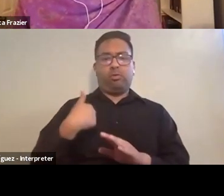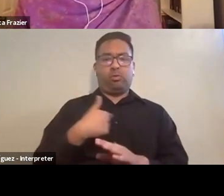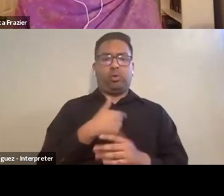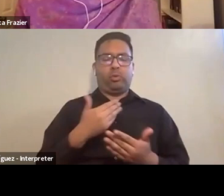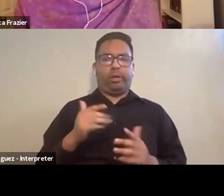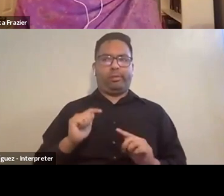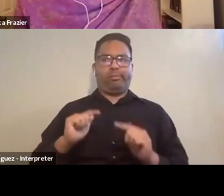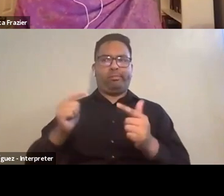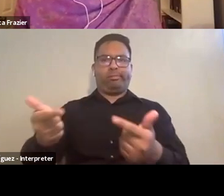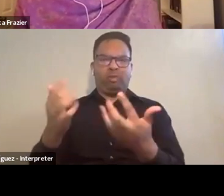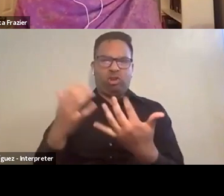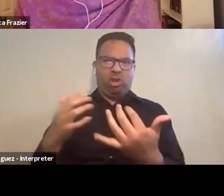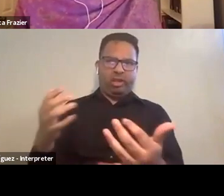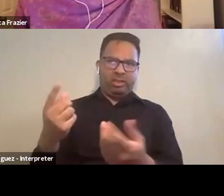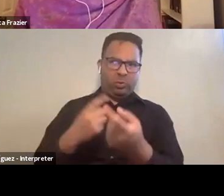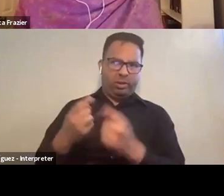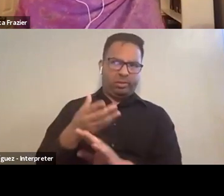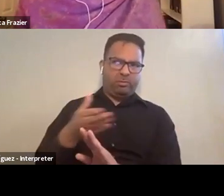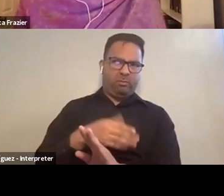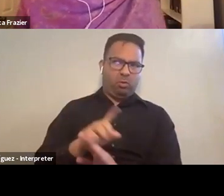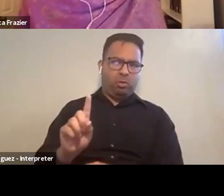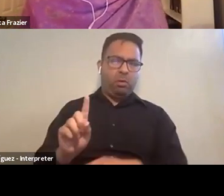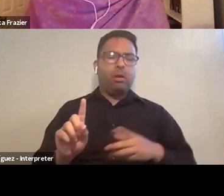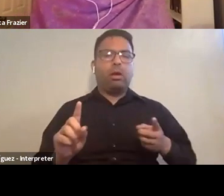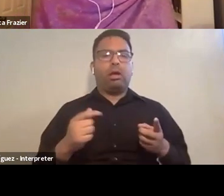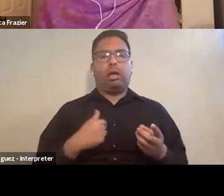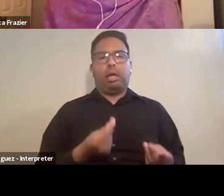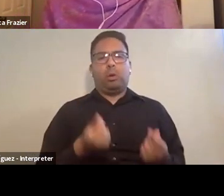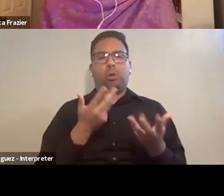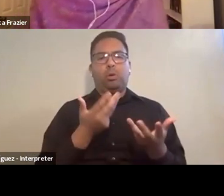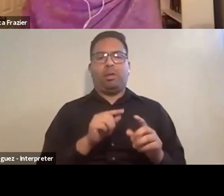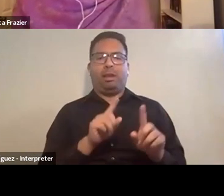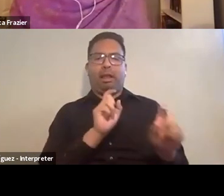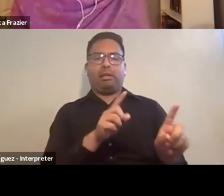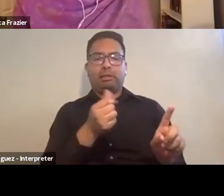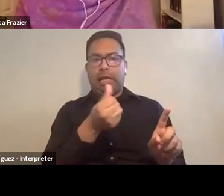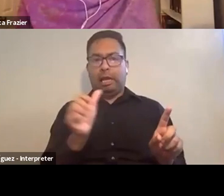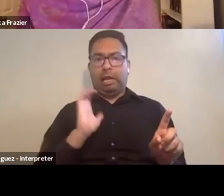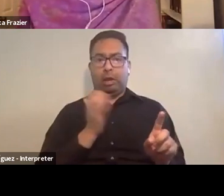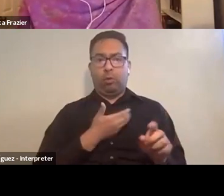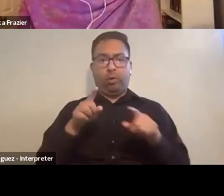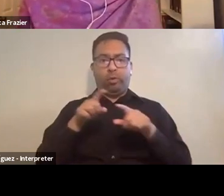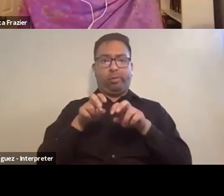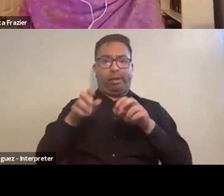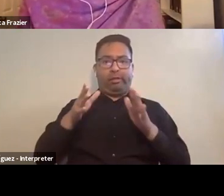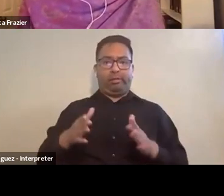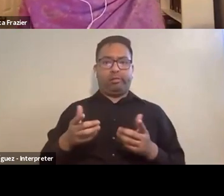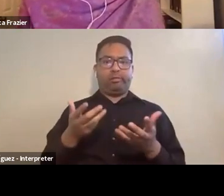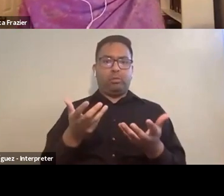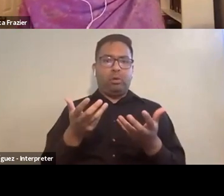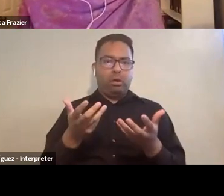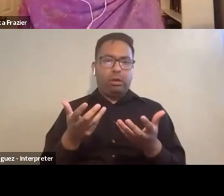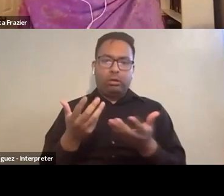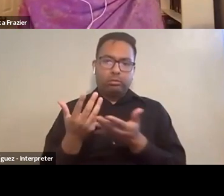audience questions, I'd like to quickly ask if any of our panelists would like to